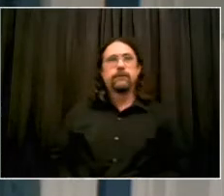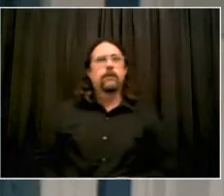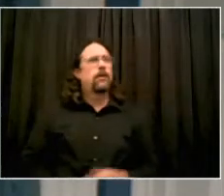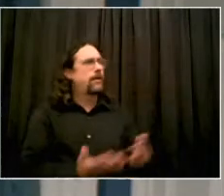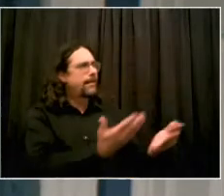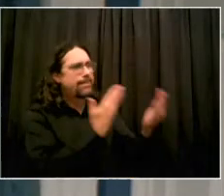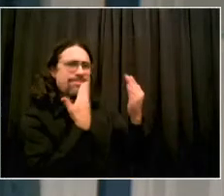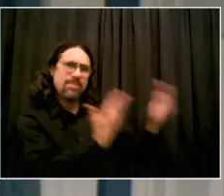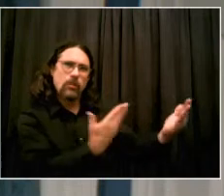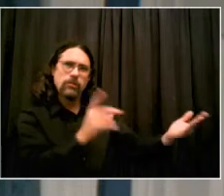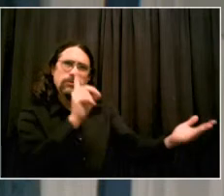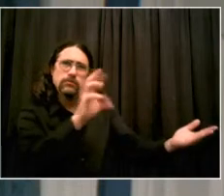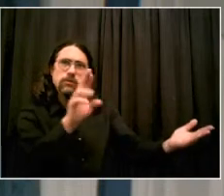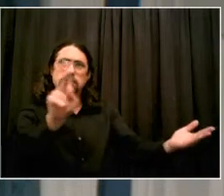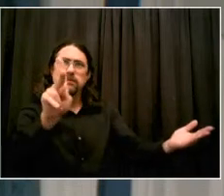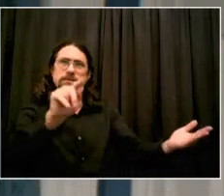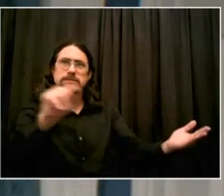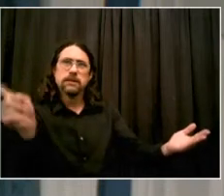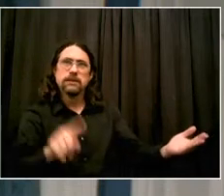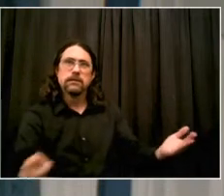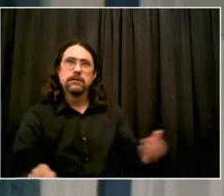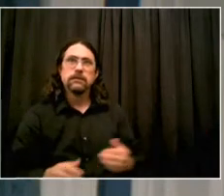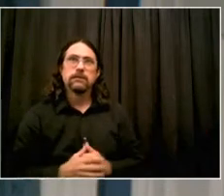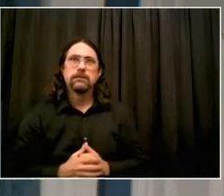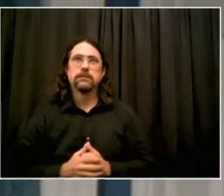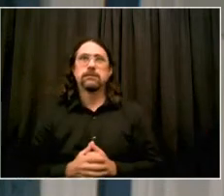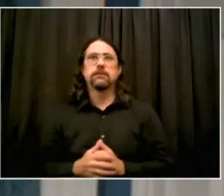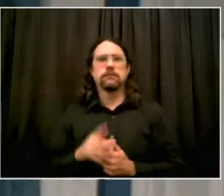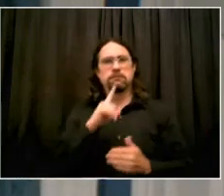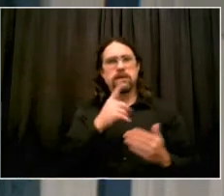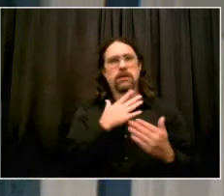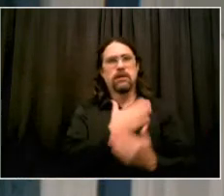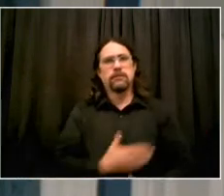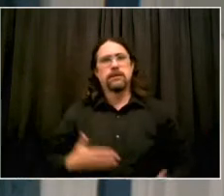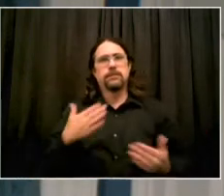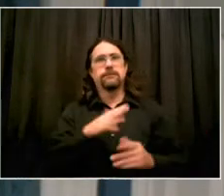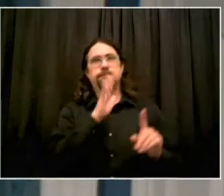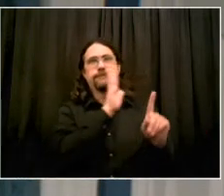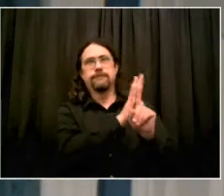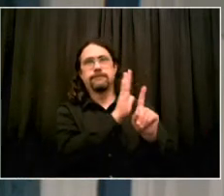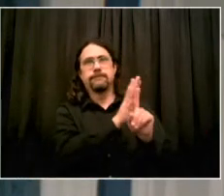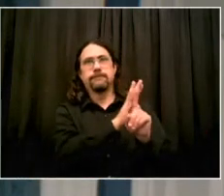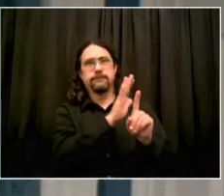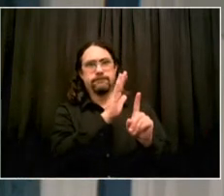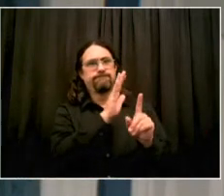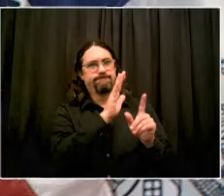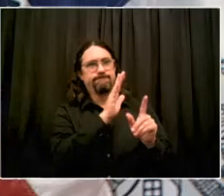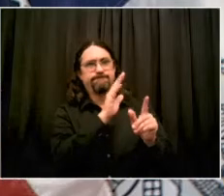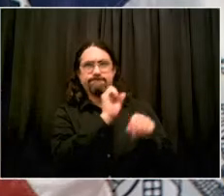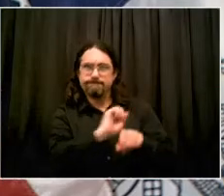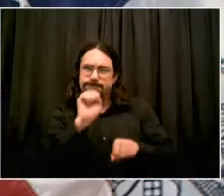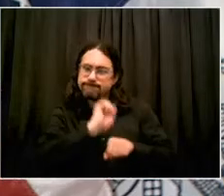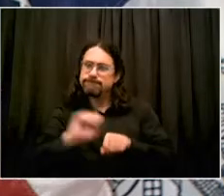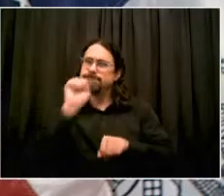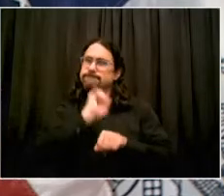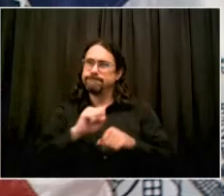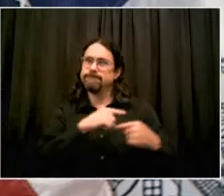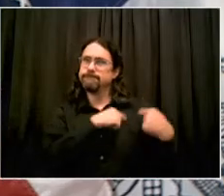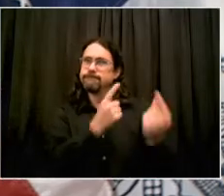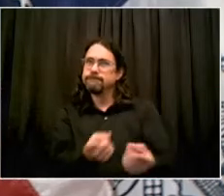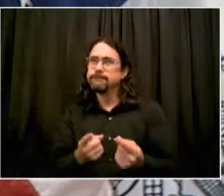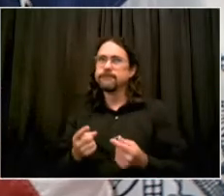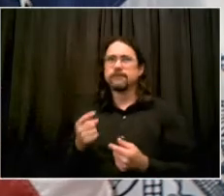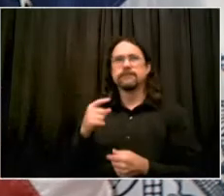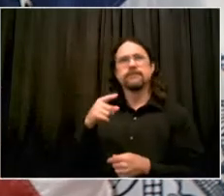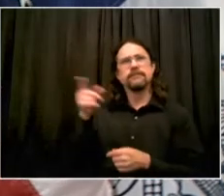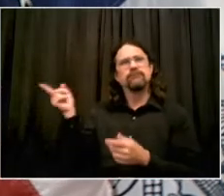intensive effort that you've been putting into with your team, working with the community. And again, there's been a lot of communication over the